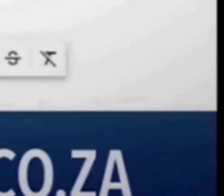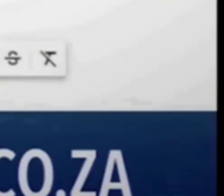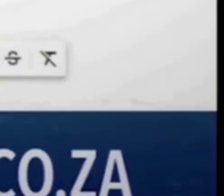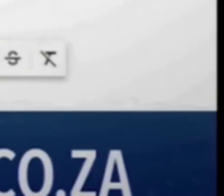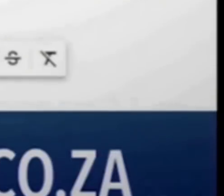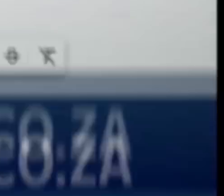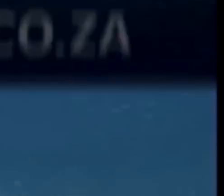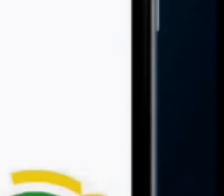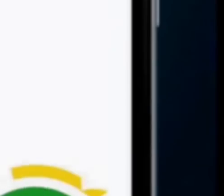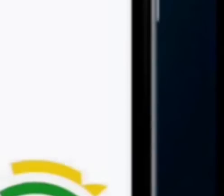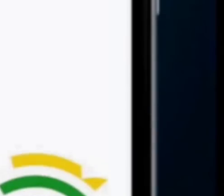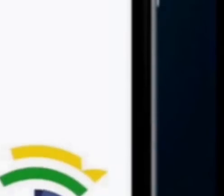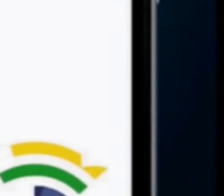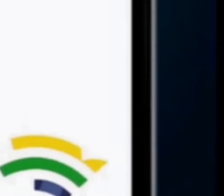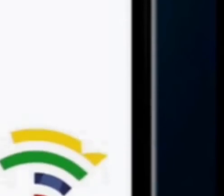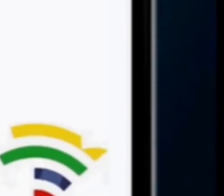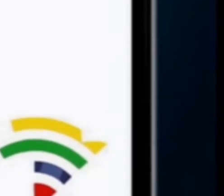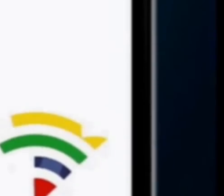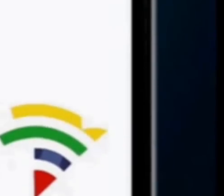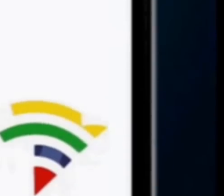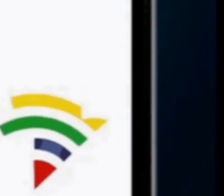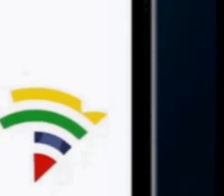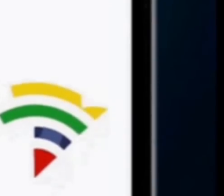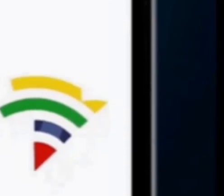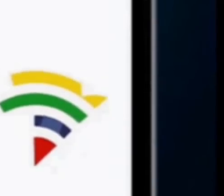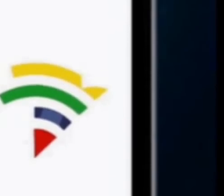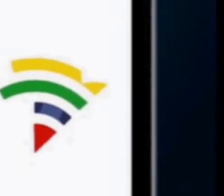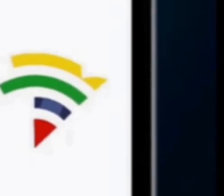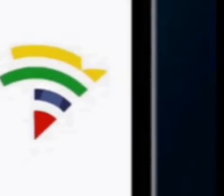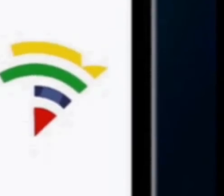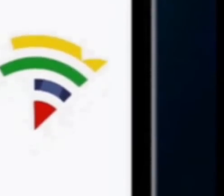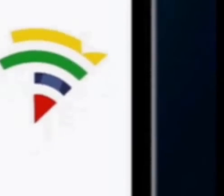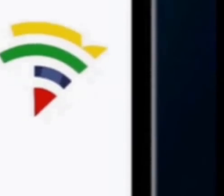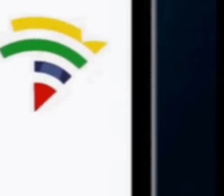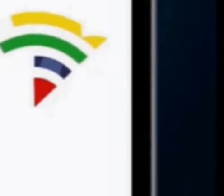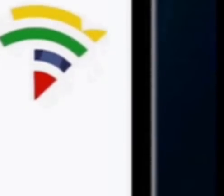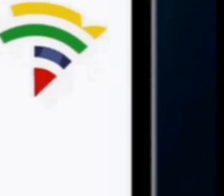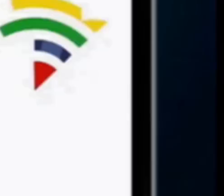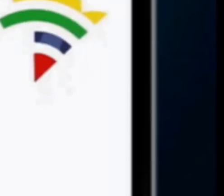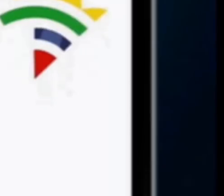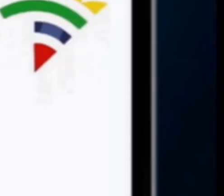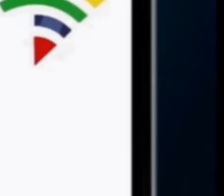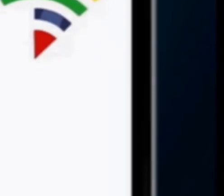news@sabc.co.za. SABC News lentšu la gago re ikemetše ga re